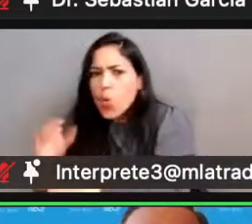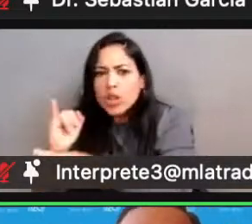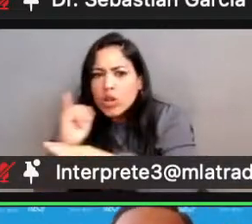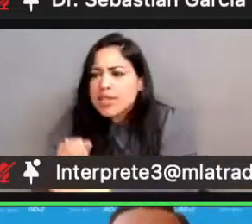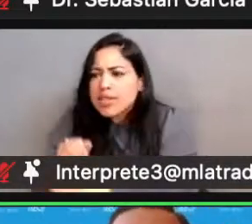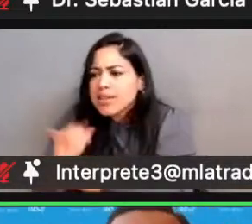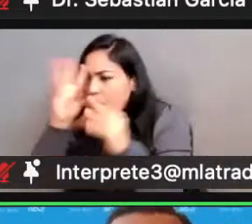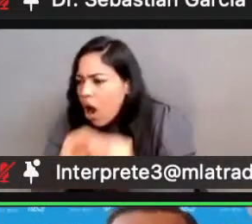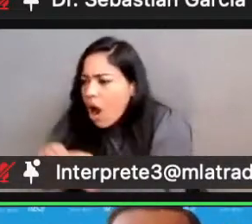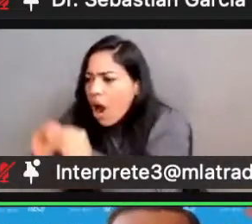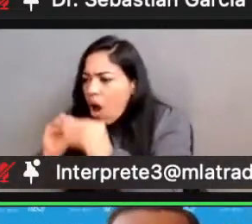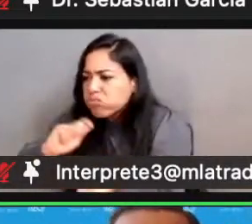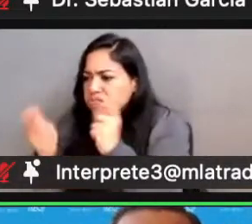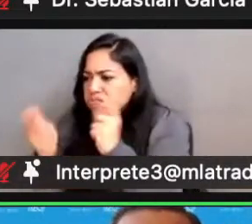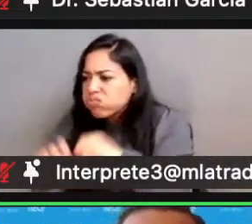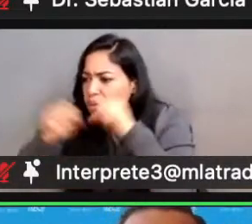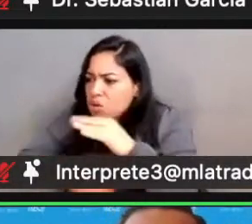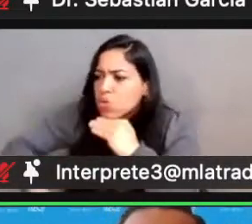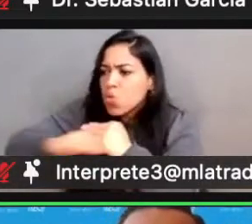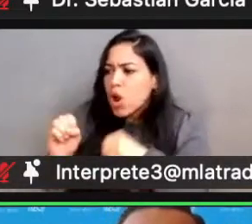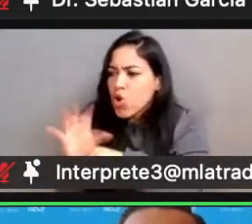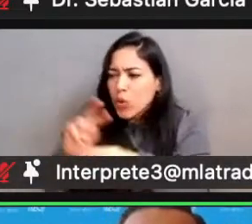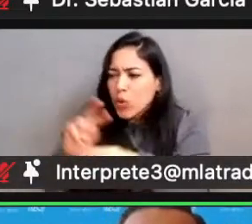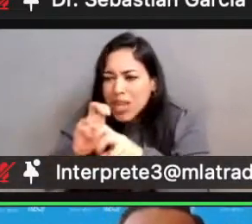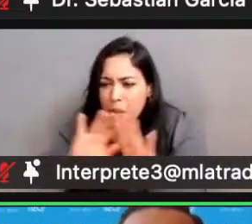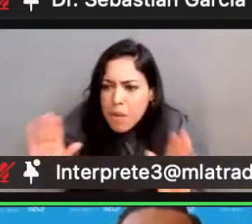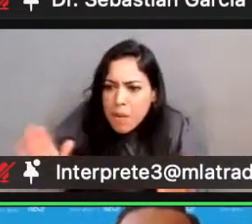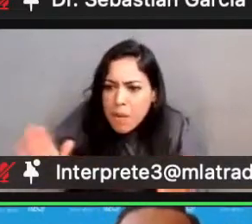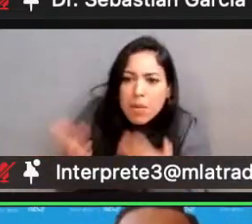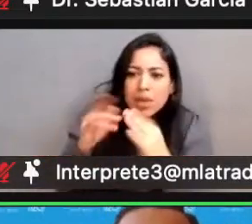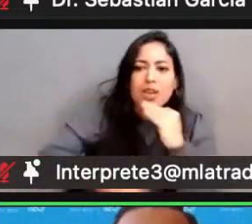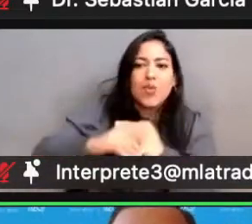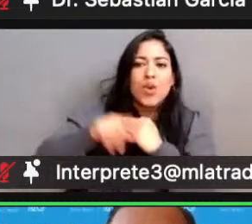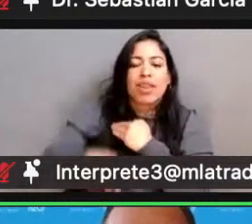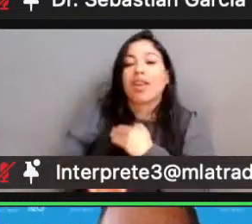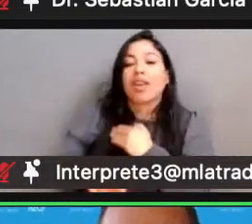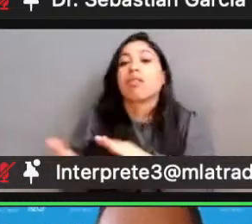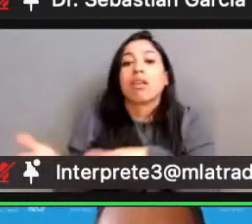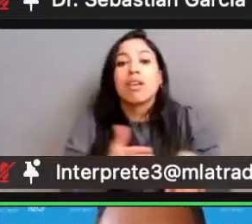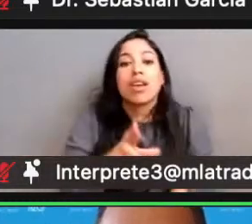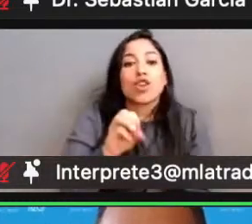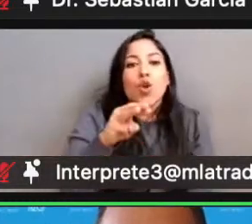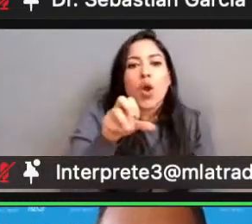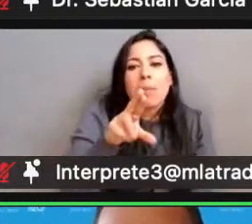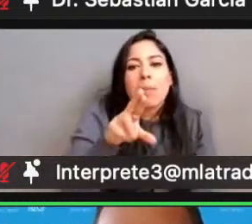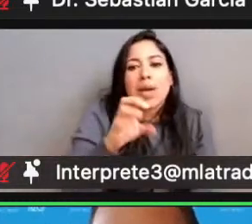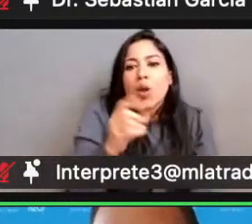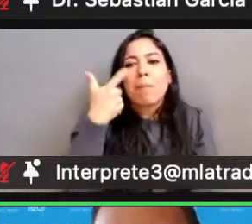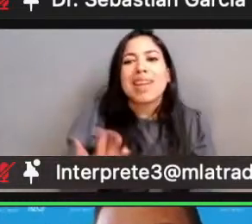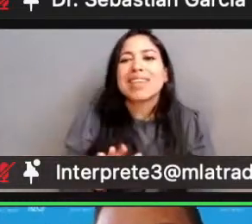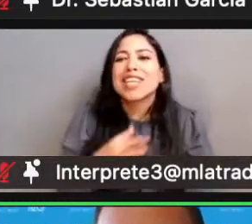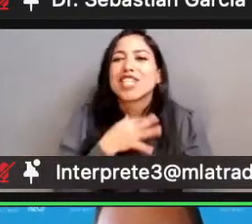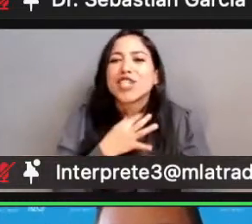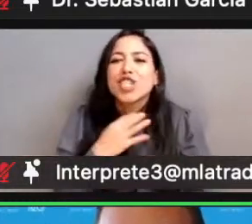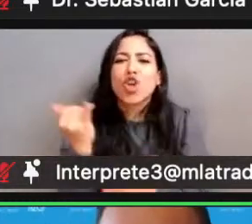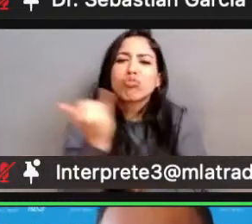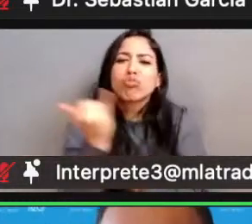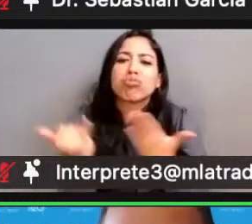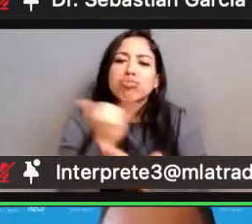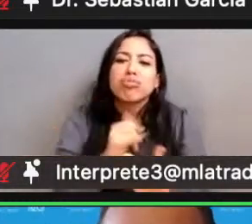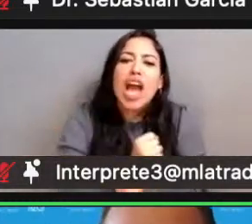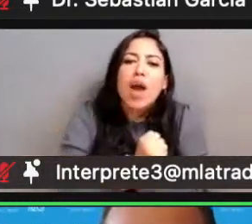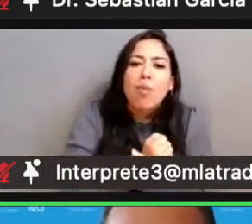institutions. I had already said this. Oscar Romero had said this. This is a this is a